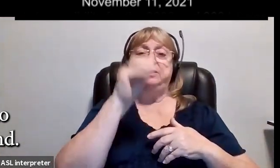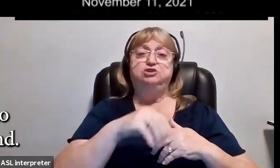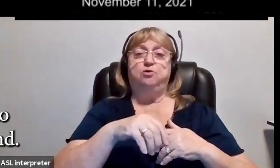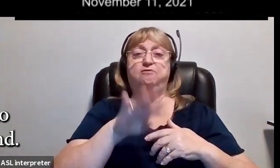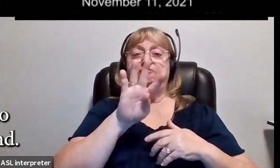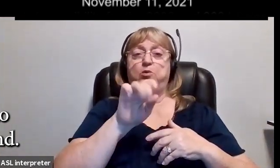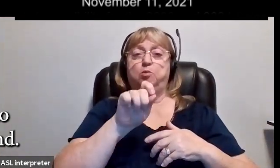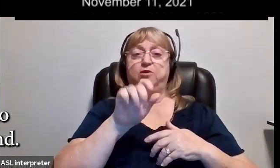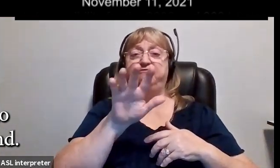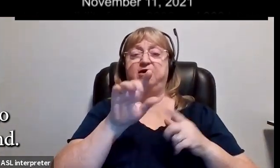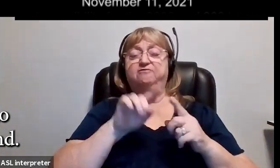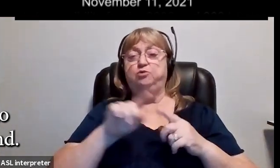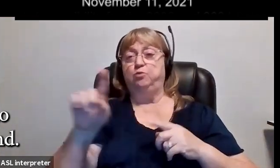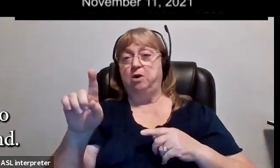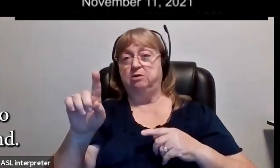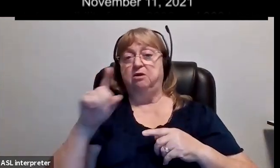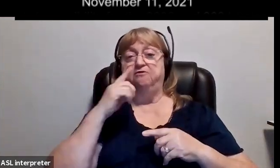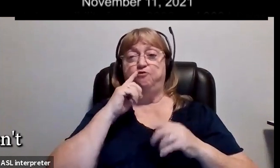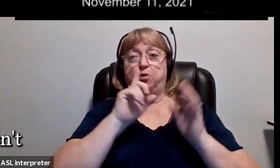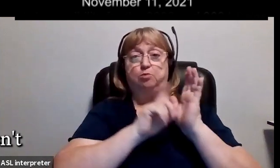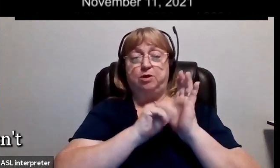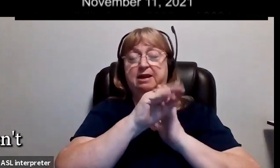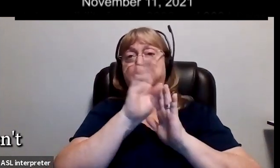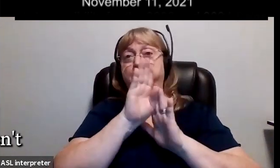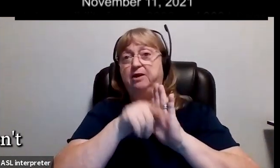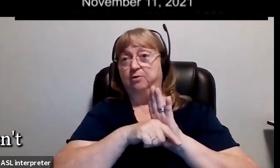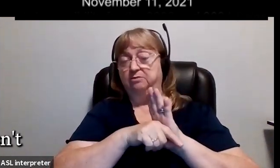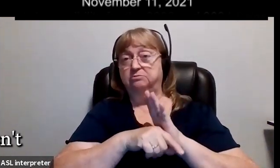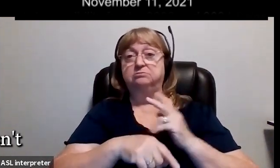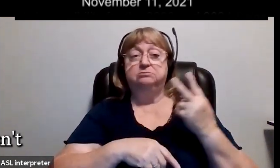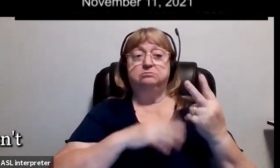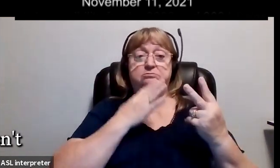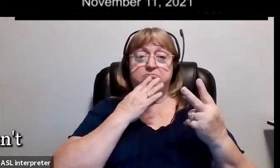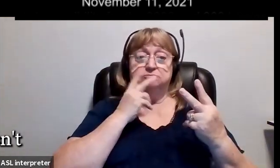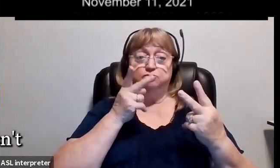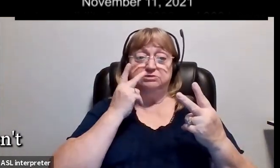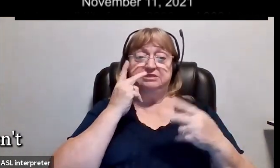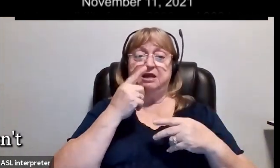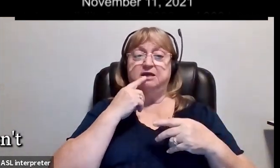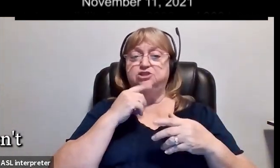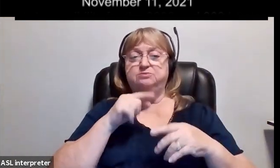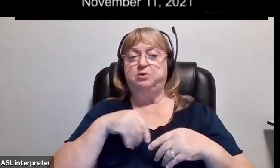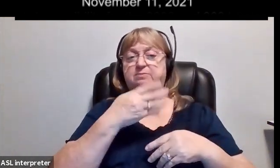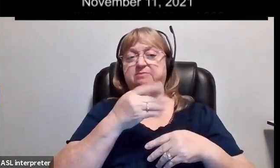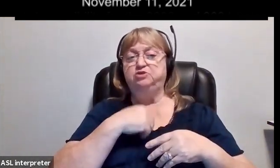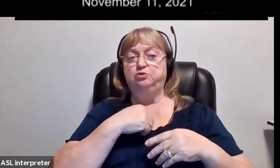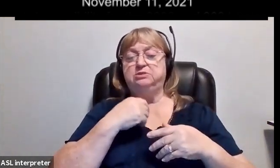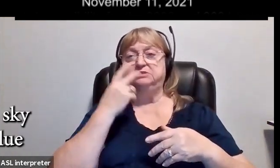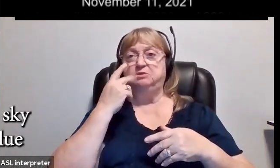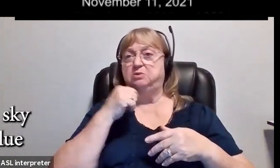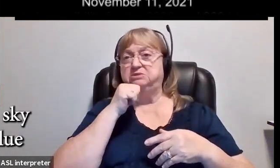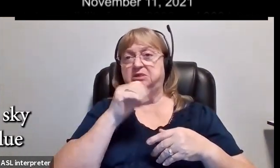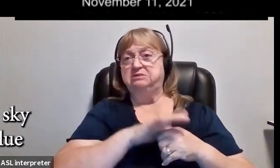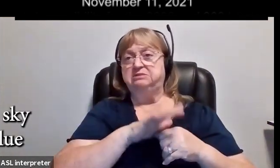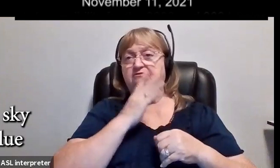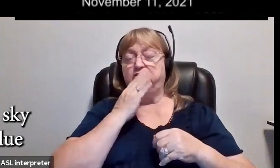4.5:1 for print and background. The two colors you see here, I put it up just so you see one that doesn't have sufficient color, but